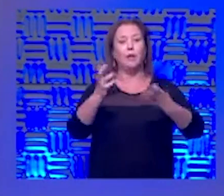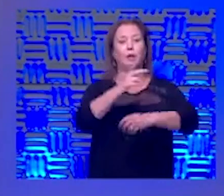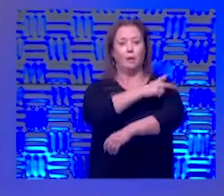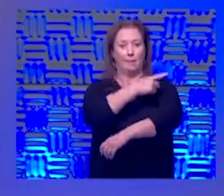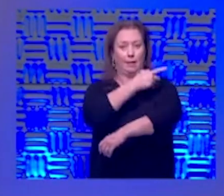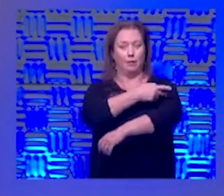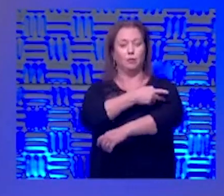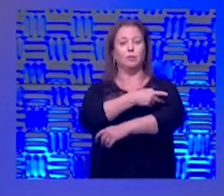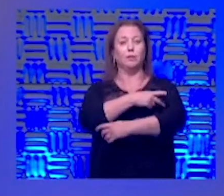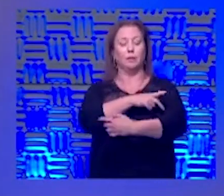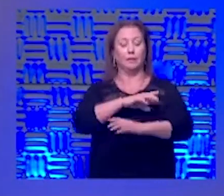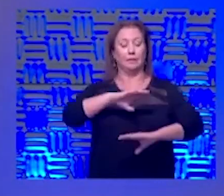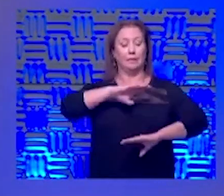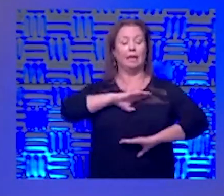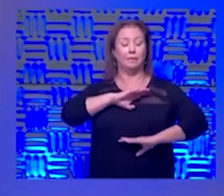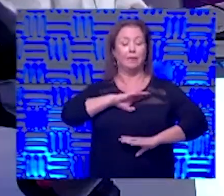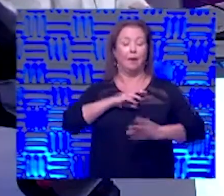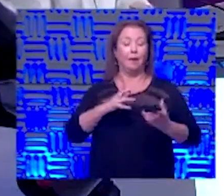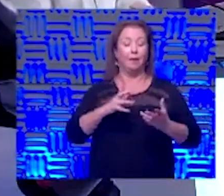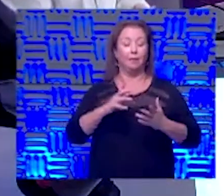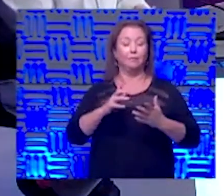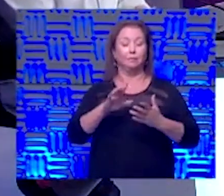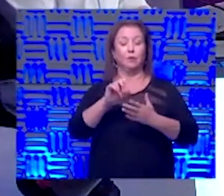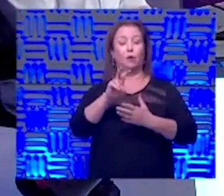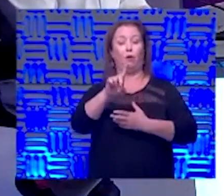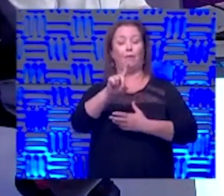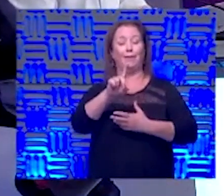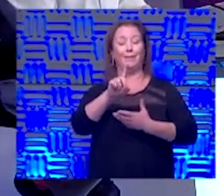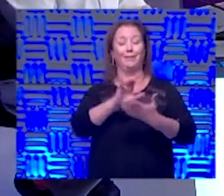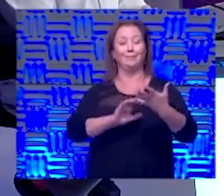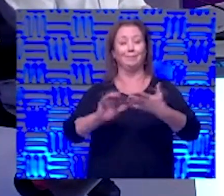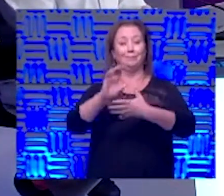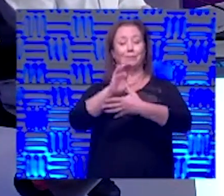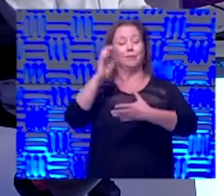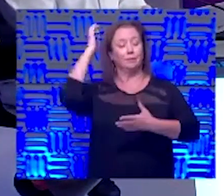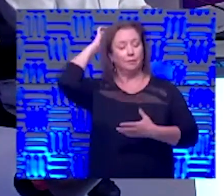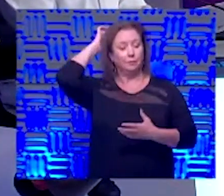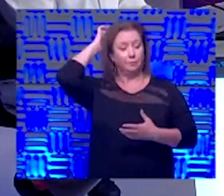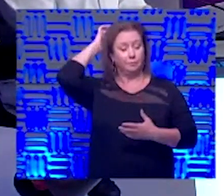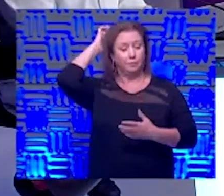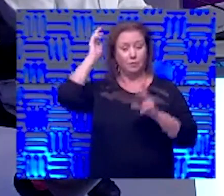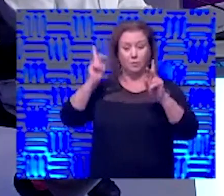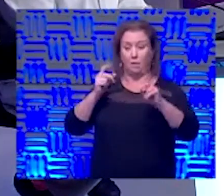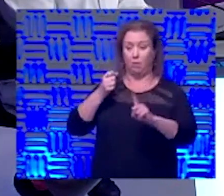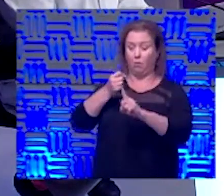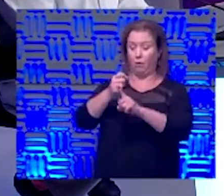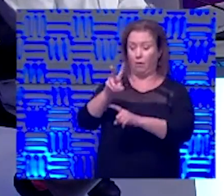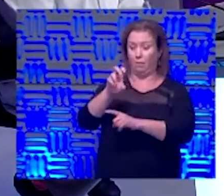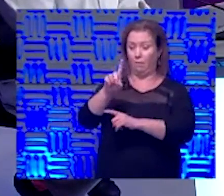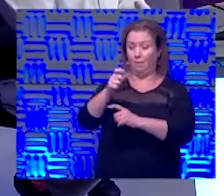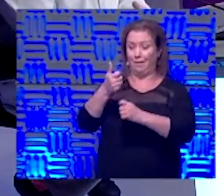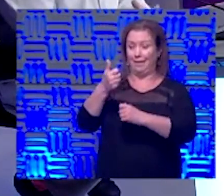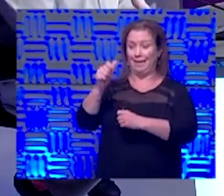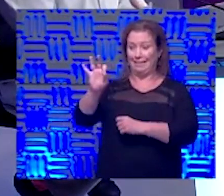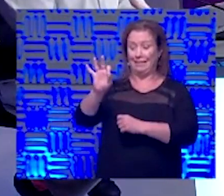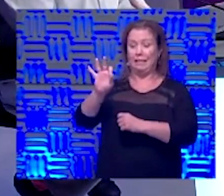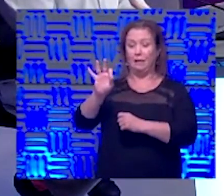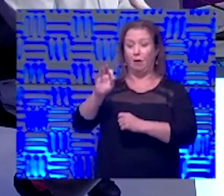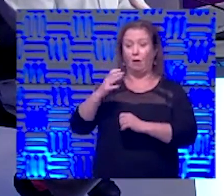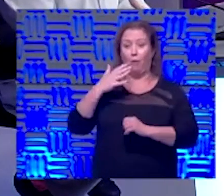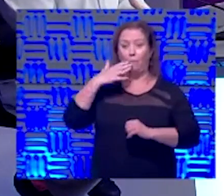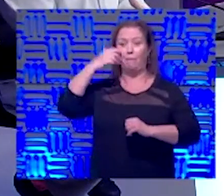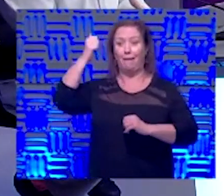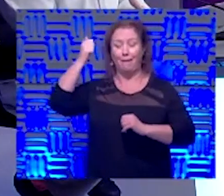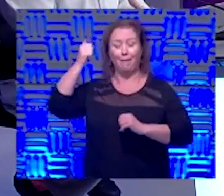the hospital and meet the criteria for it. So it's pretty clear that people who get COVID-19 are doing better than they did